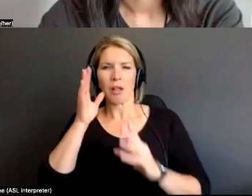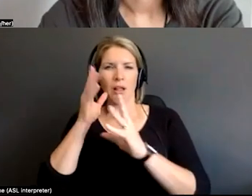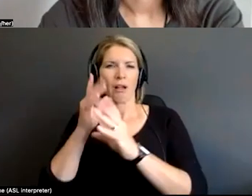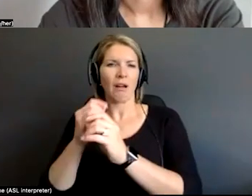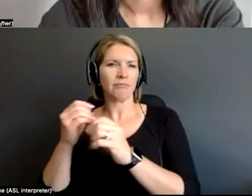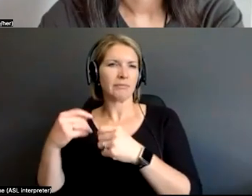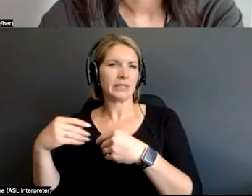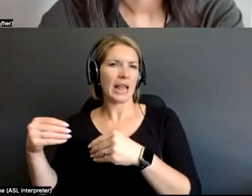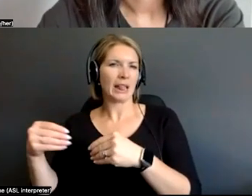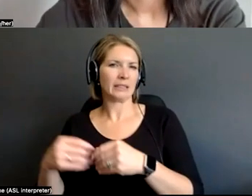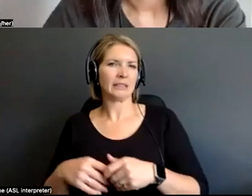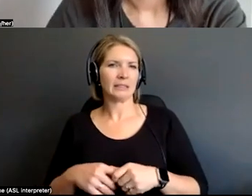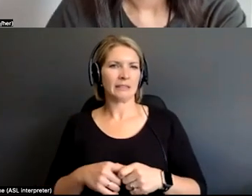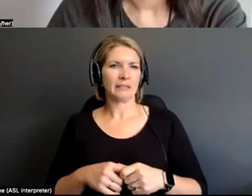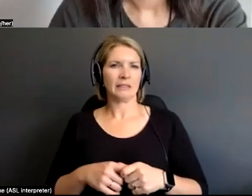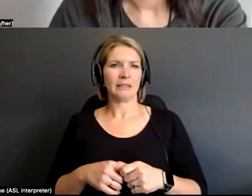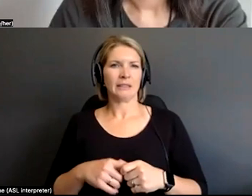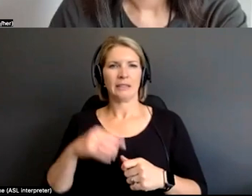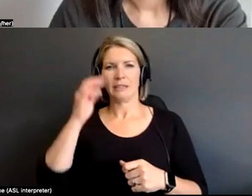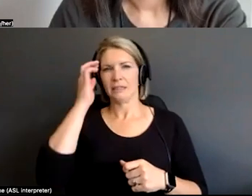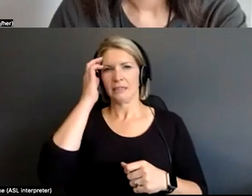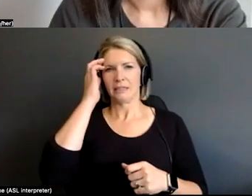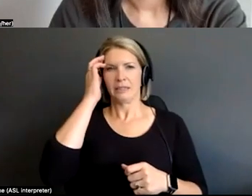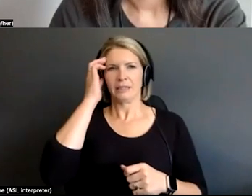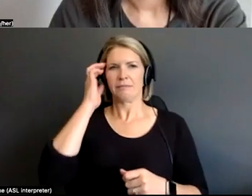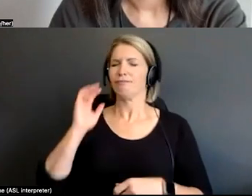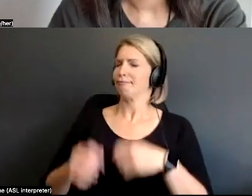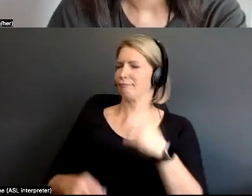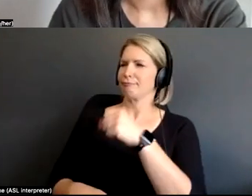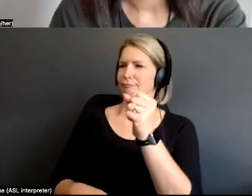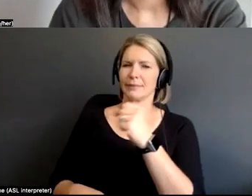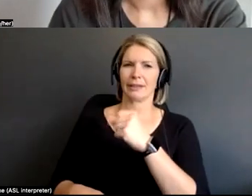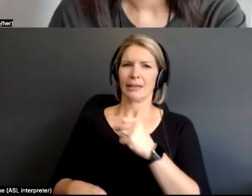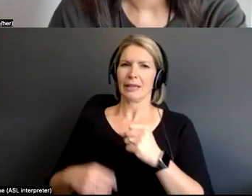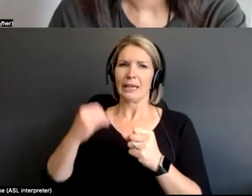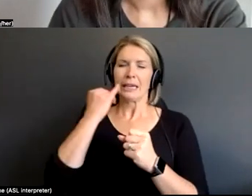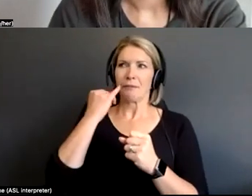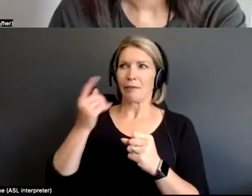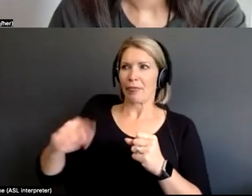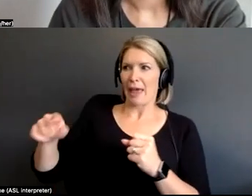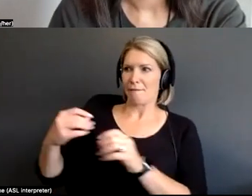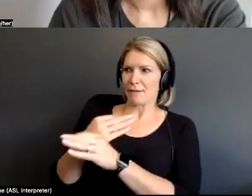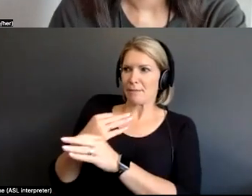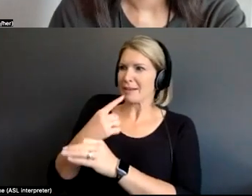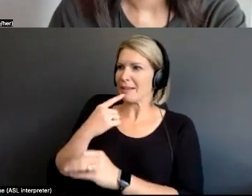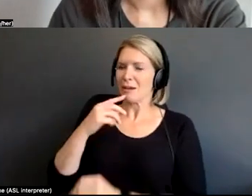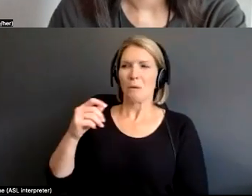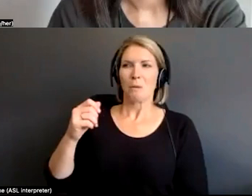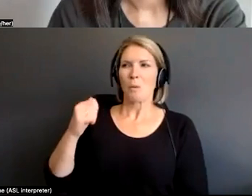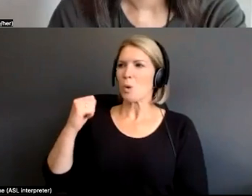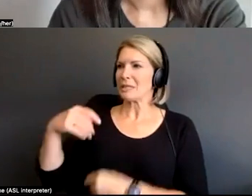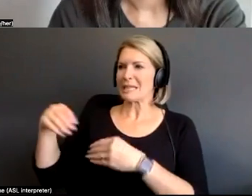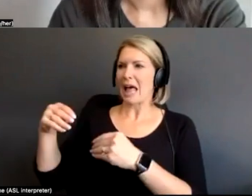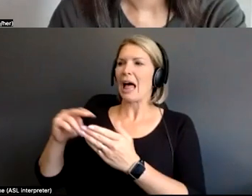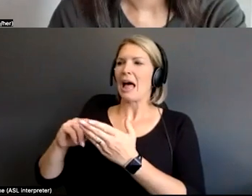or what have you? Oh, definitely. I feel like that means I'm doing my job properly when that happens. Like if at least one